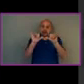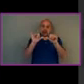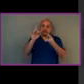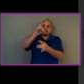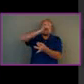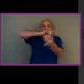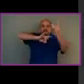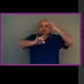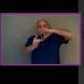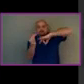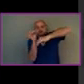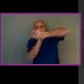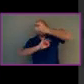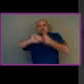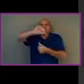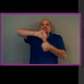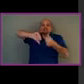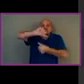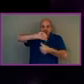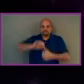of mass in between them.